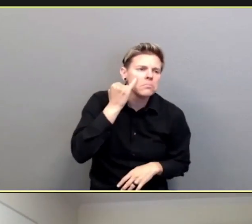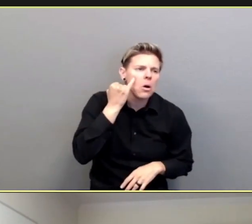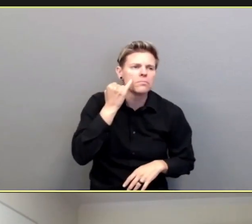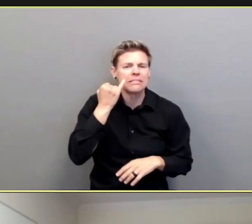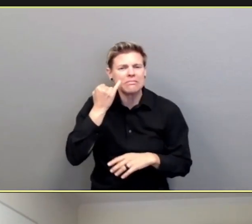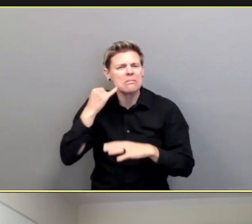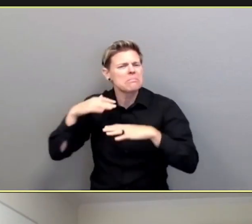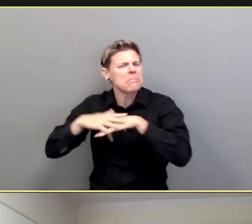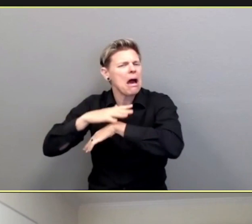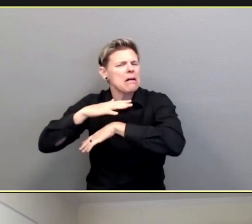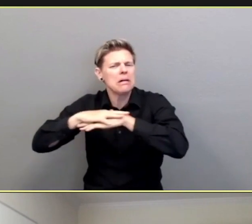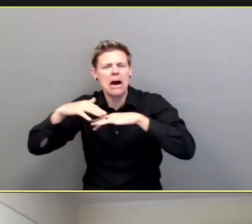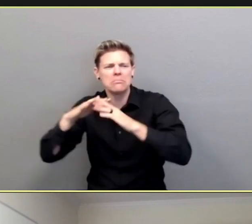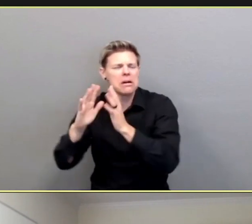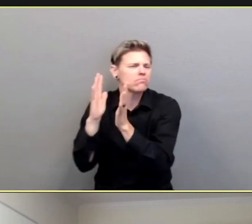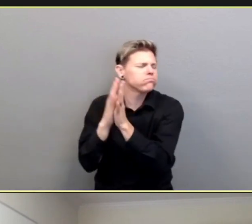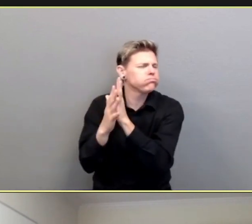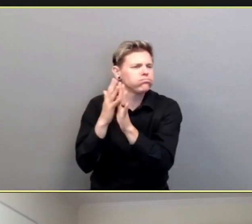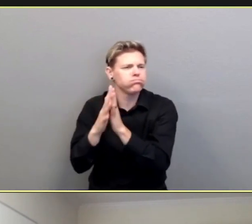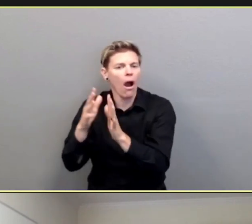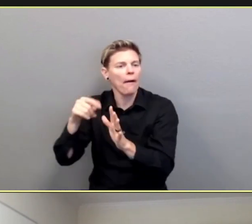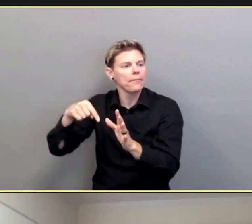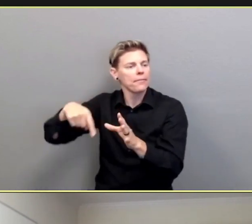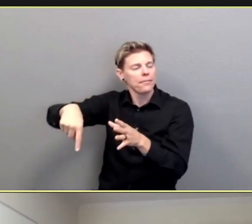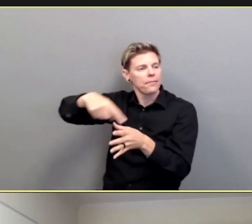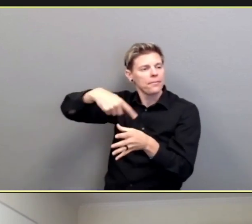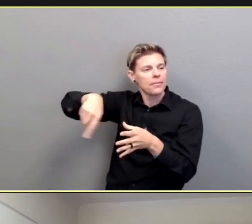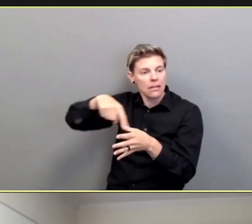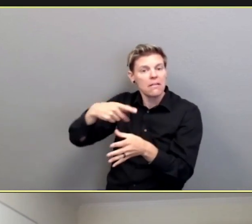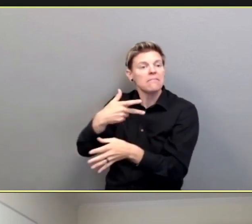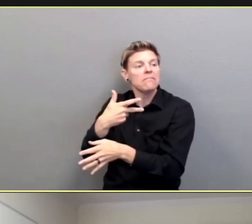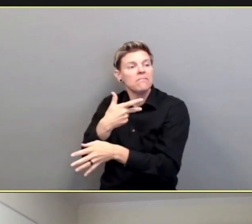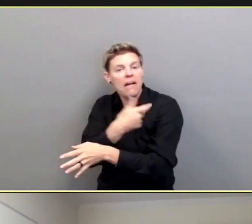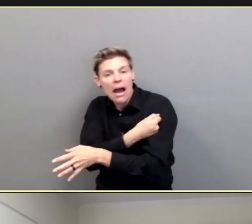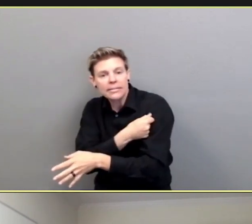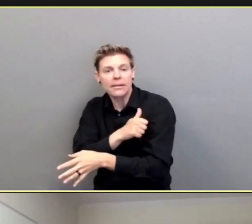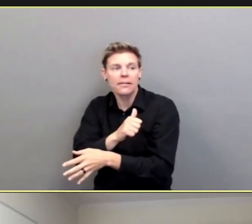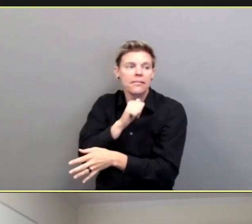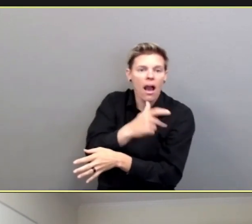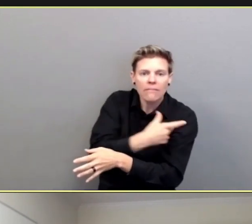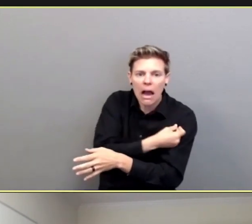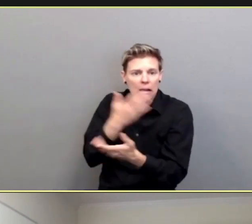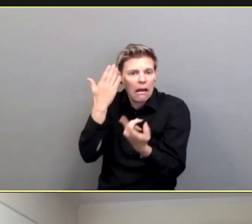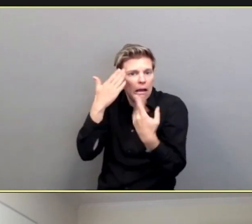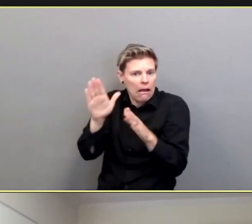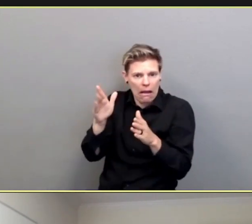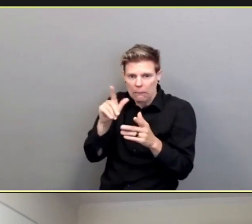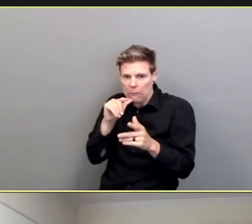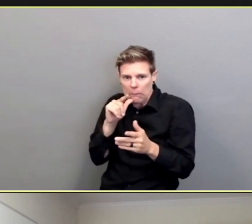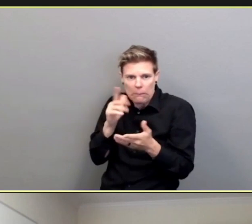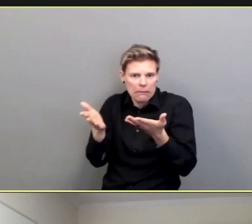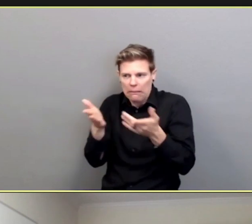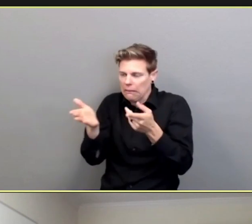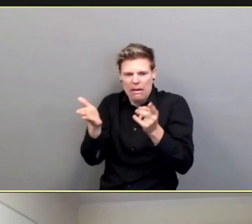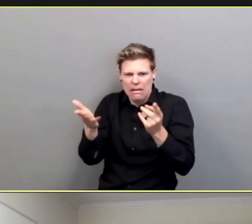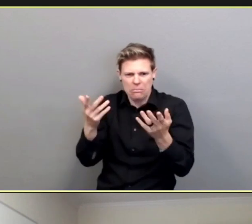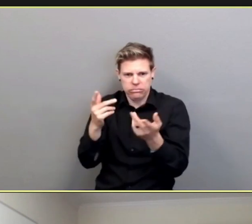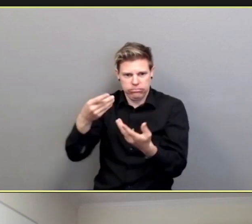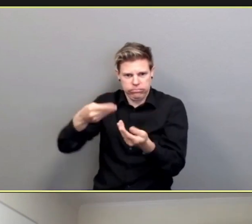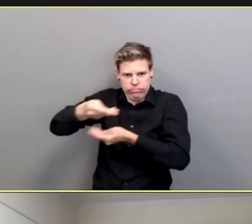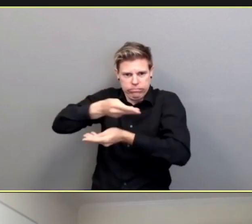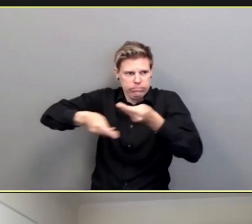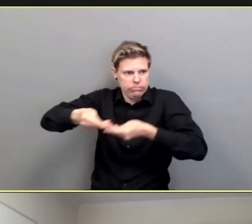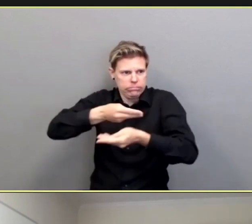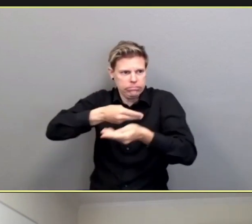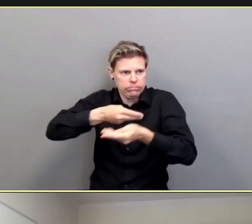in public who may be unvaccinated, and we know that we have really high levels of community transmission right